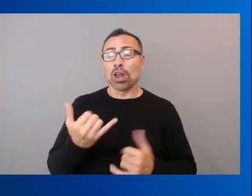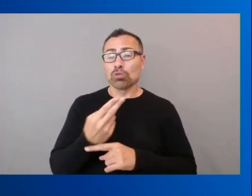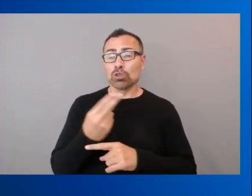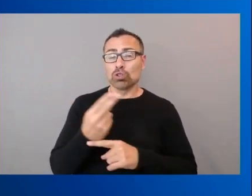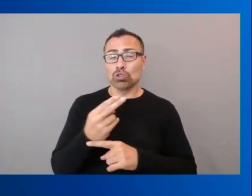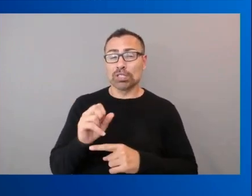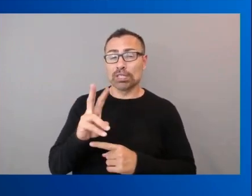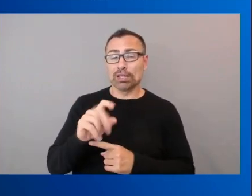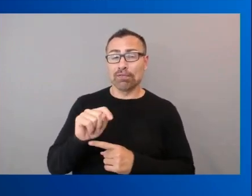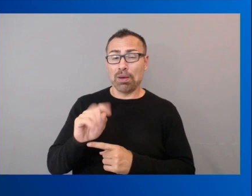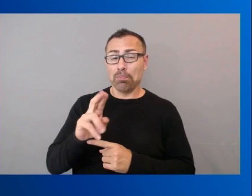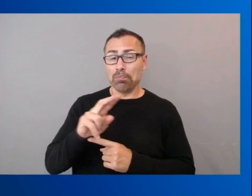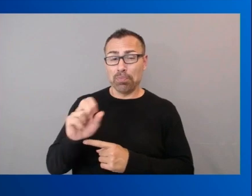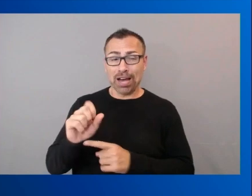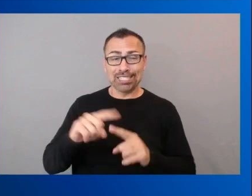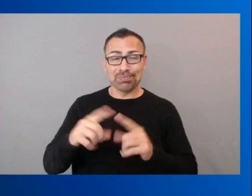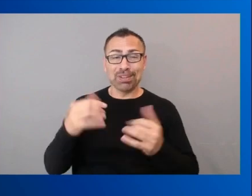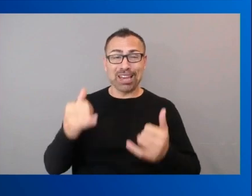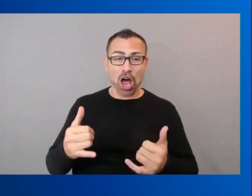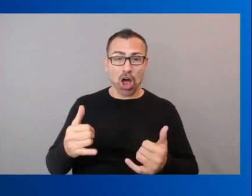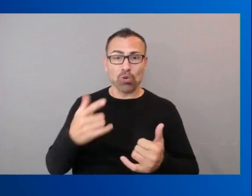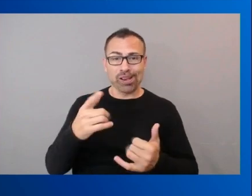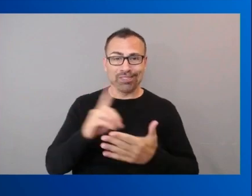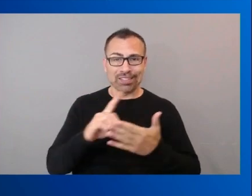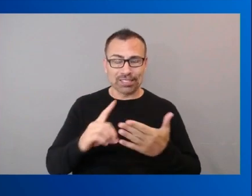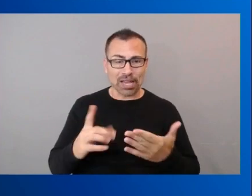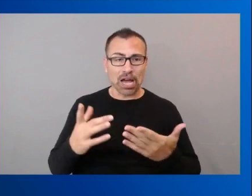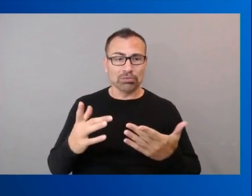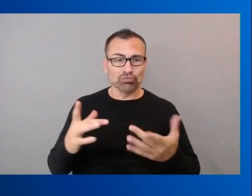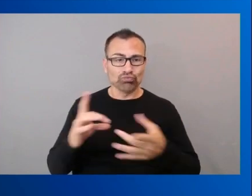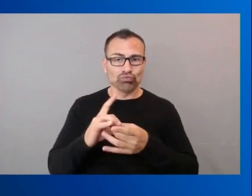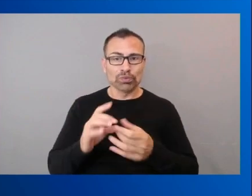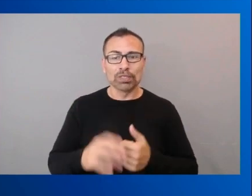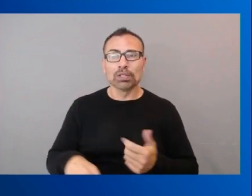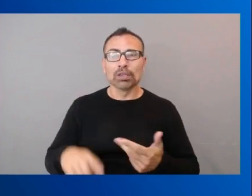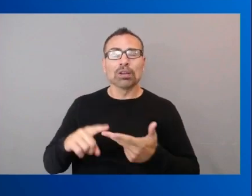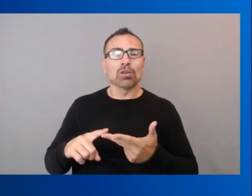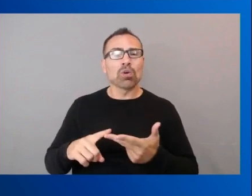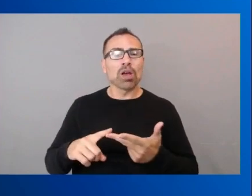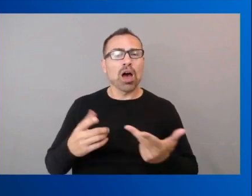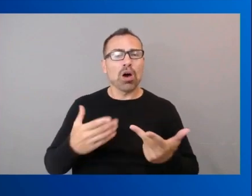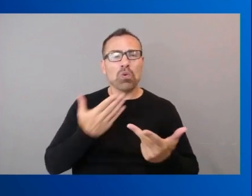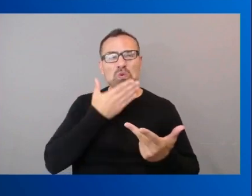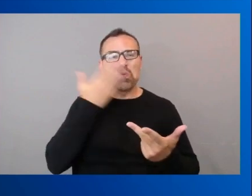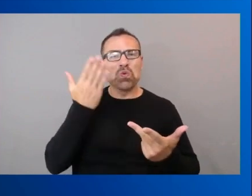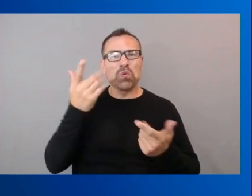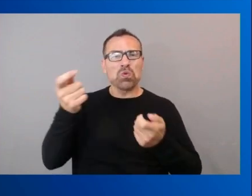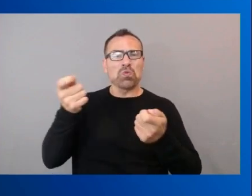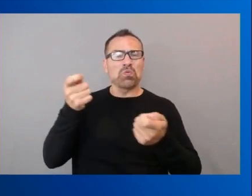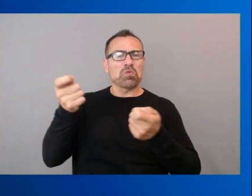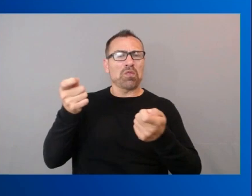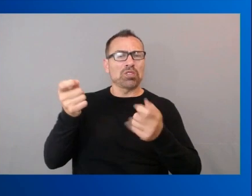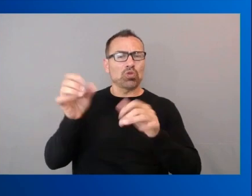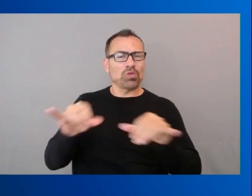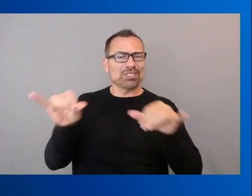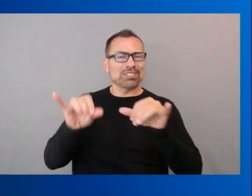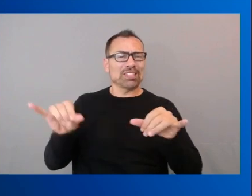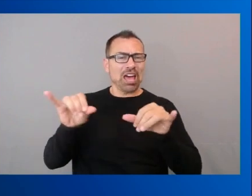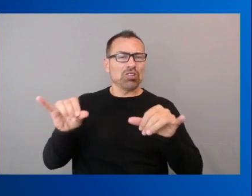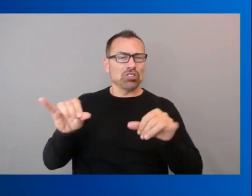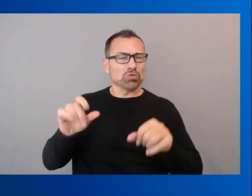payloads. Here also we have lack of standards and lack of governance might be an issue, which I talked about previously in a session